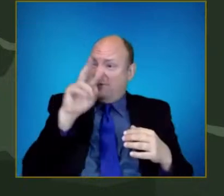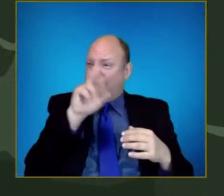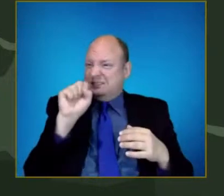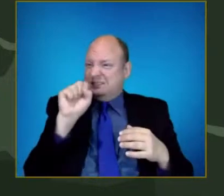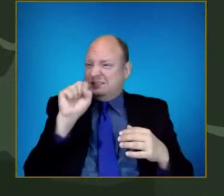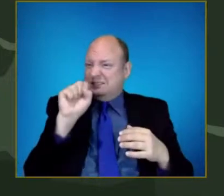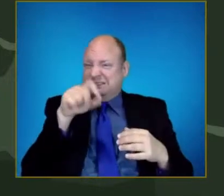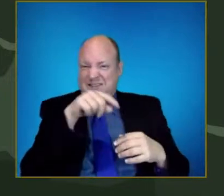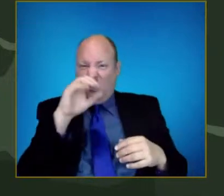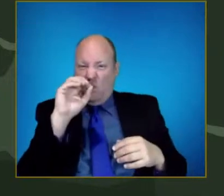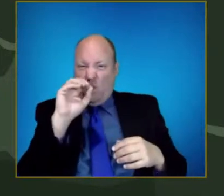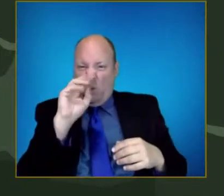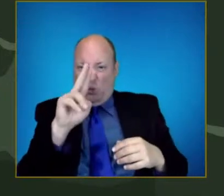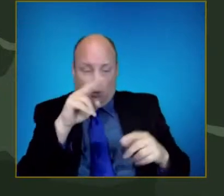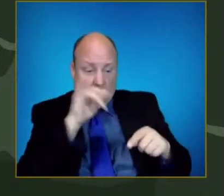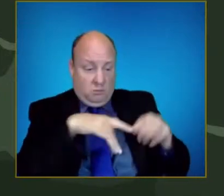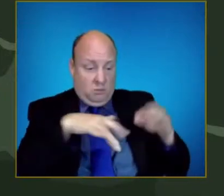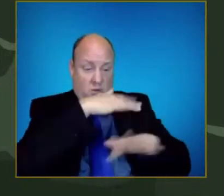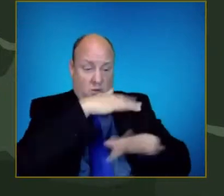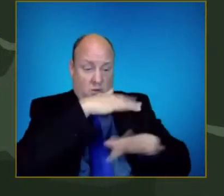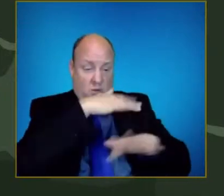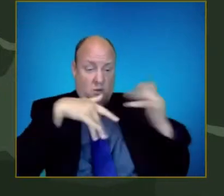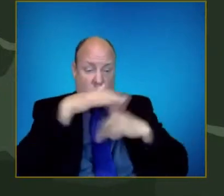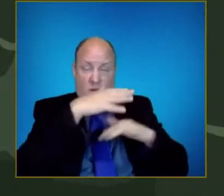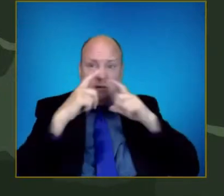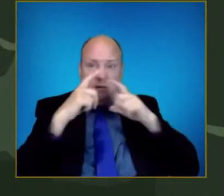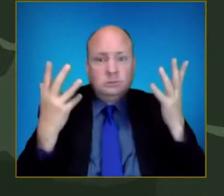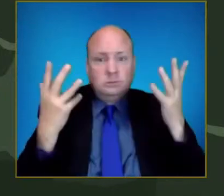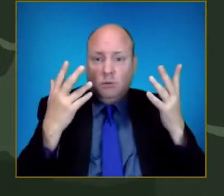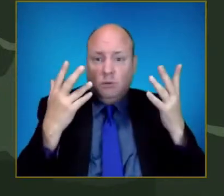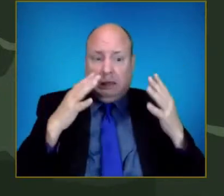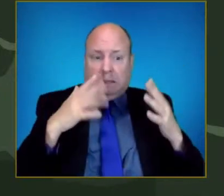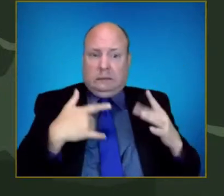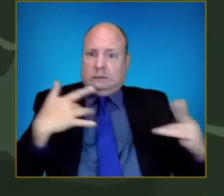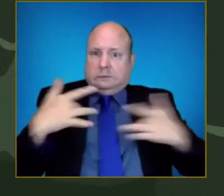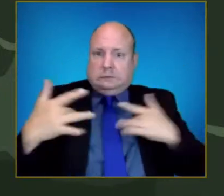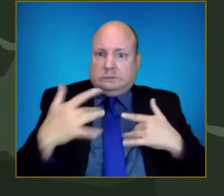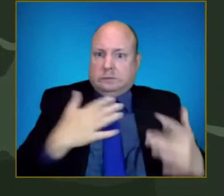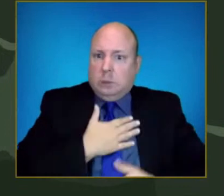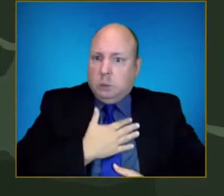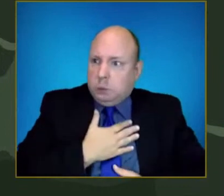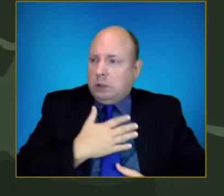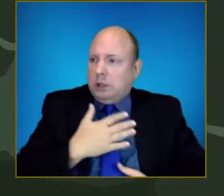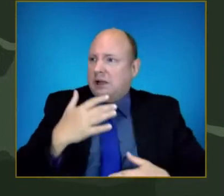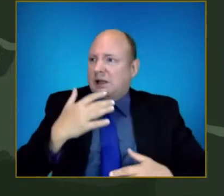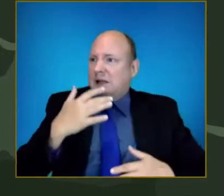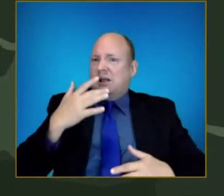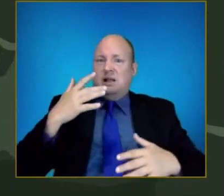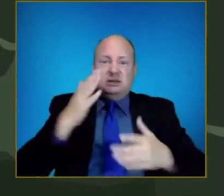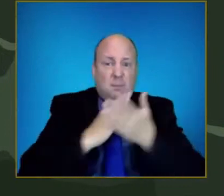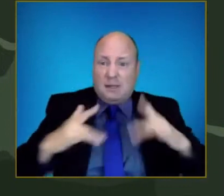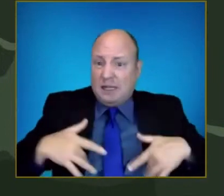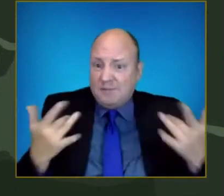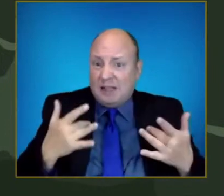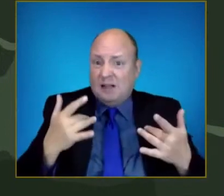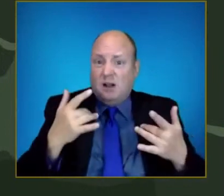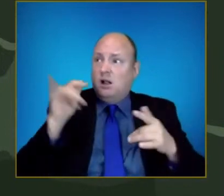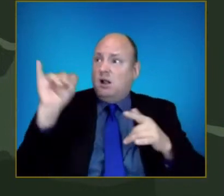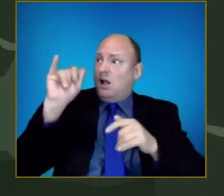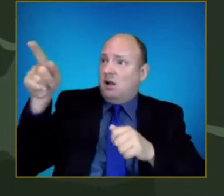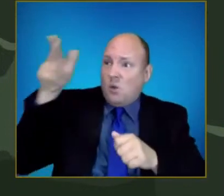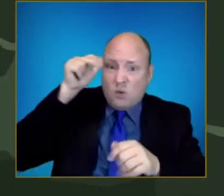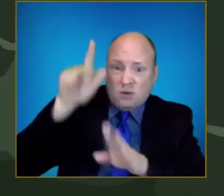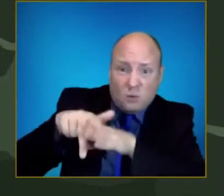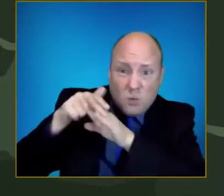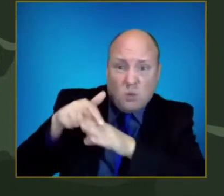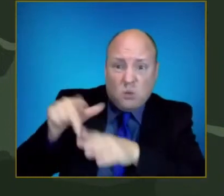some level, and particularly in terms of events like the Pendleton Roundup or a U of O